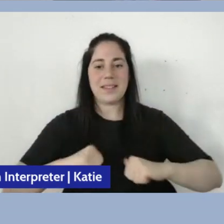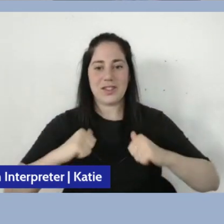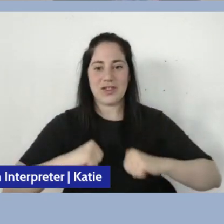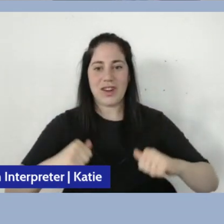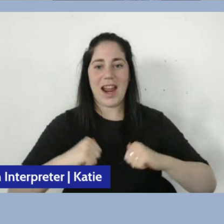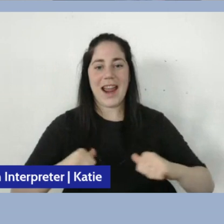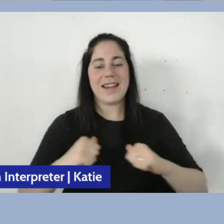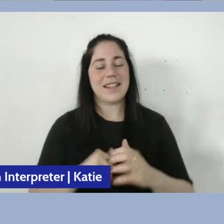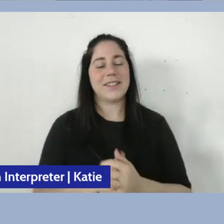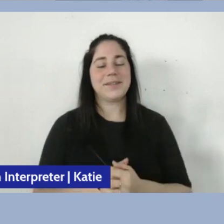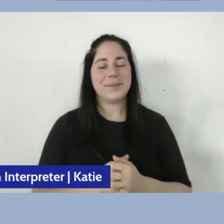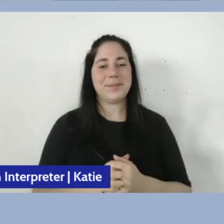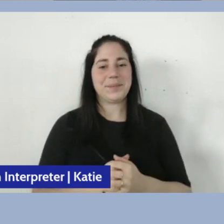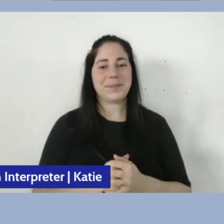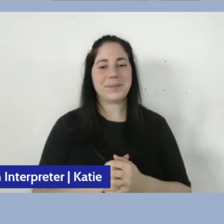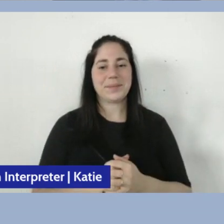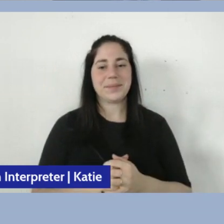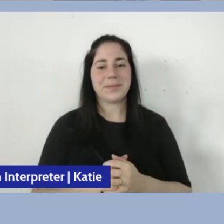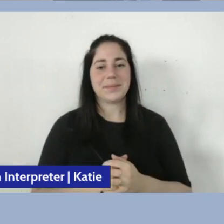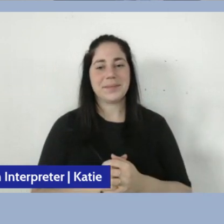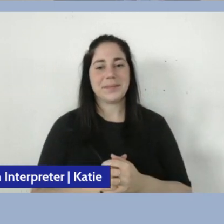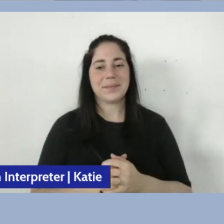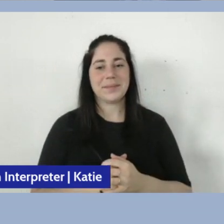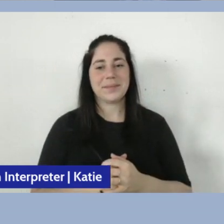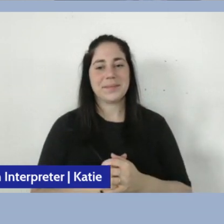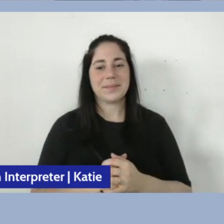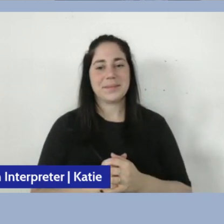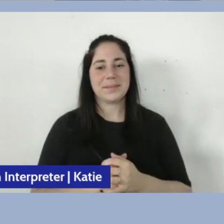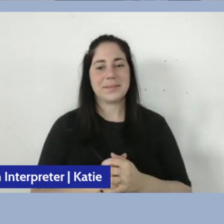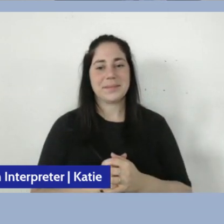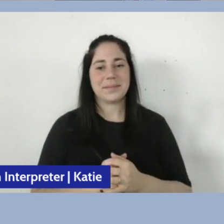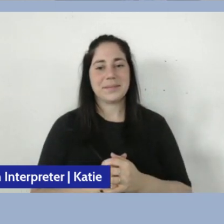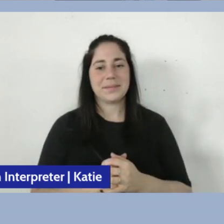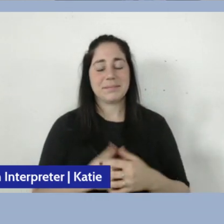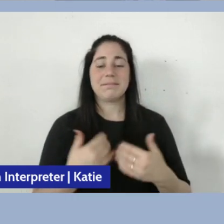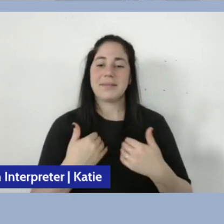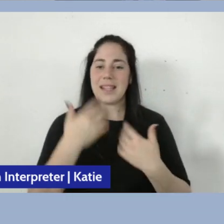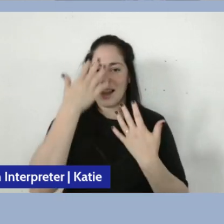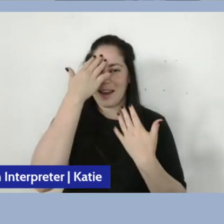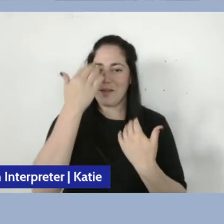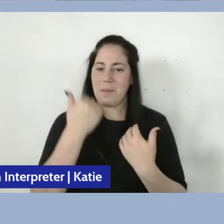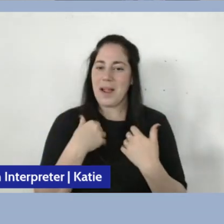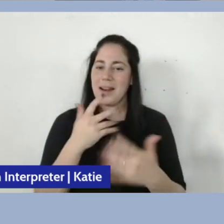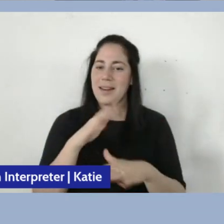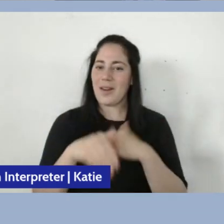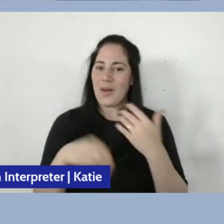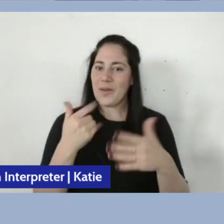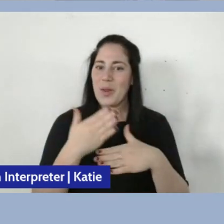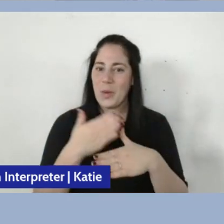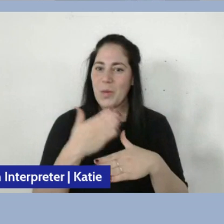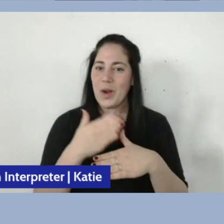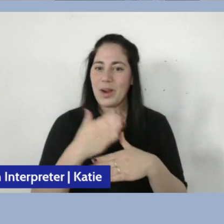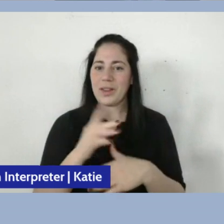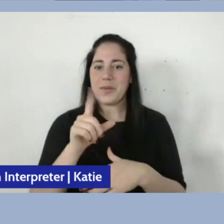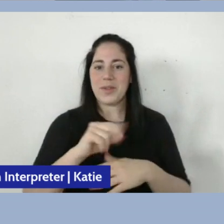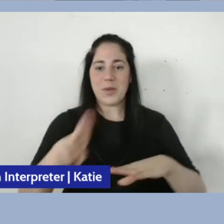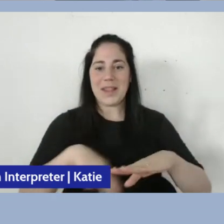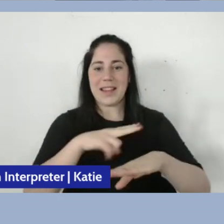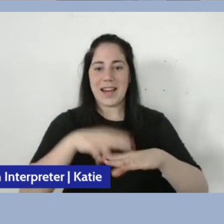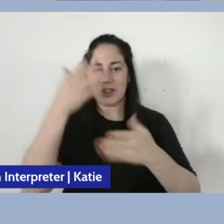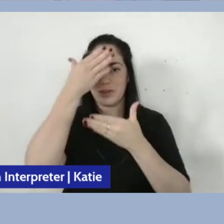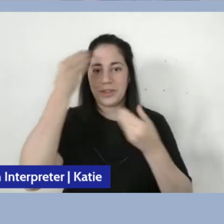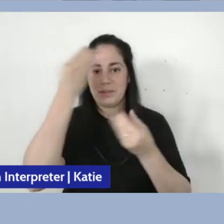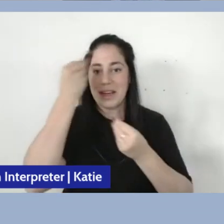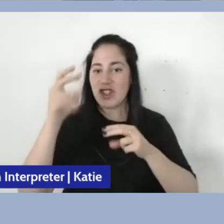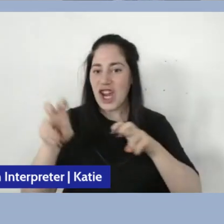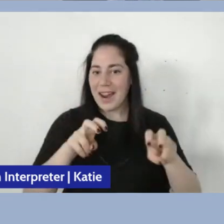wonderful to see. So I guess I'm reminded of work that we've been doing on the National Dementia Action Plan over the last couple of